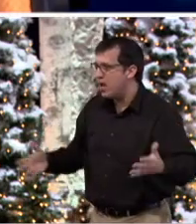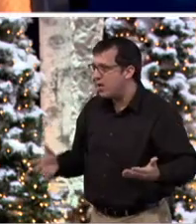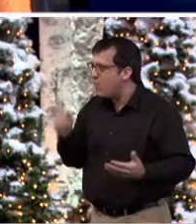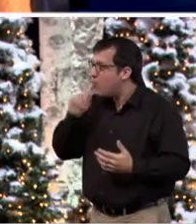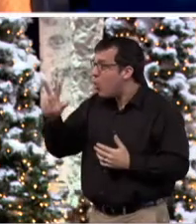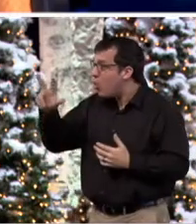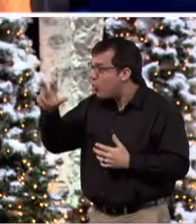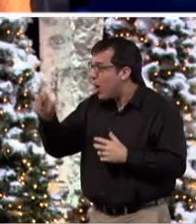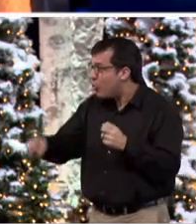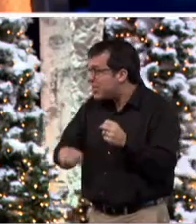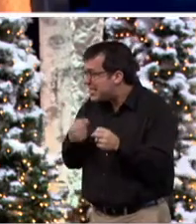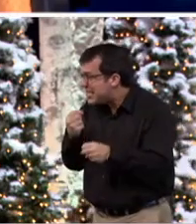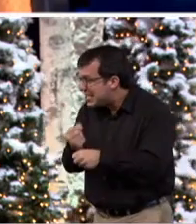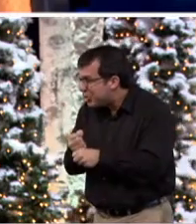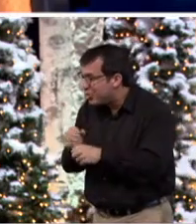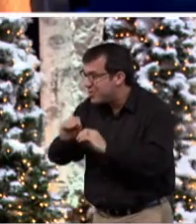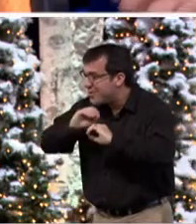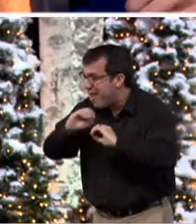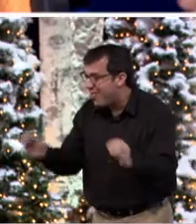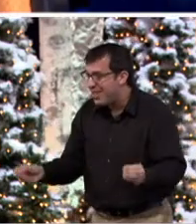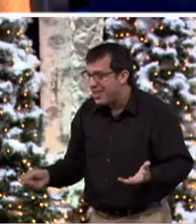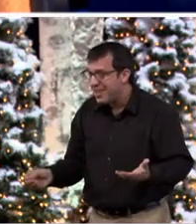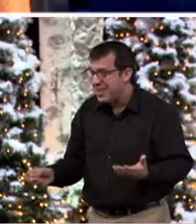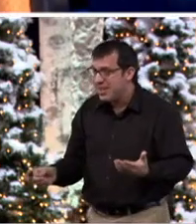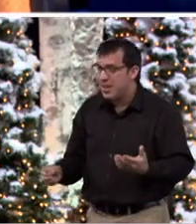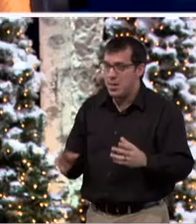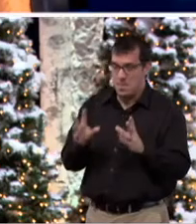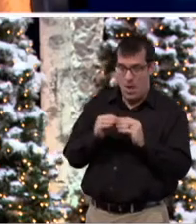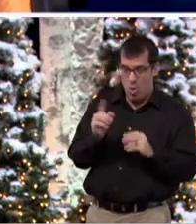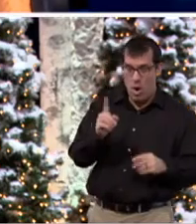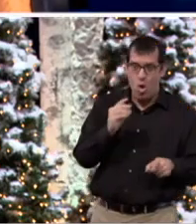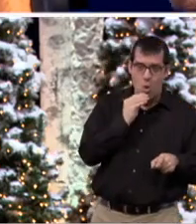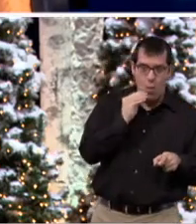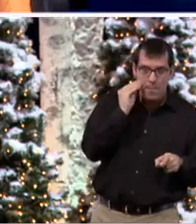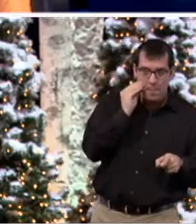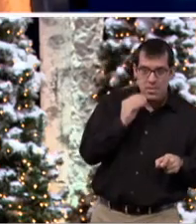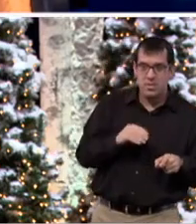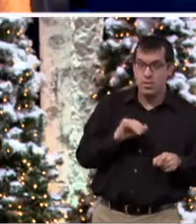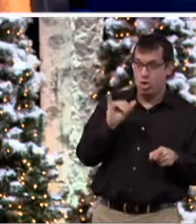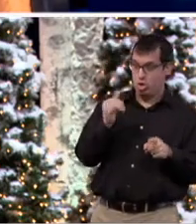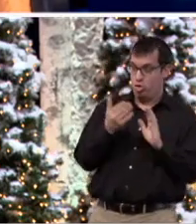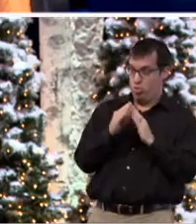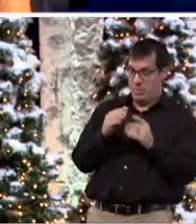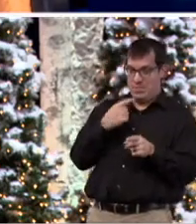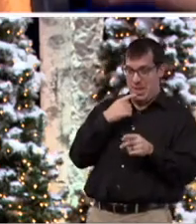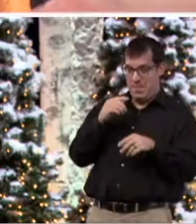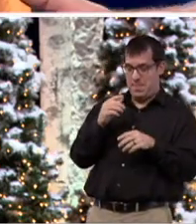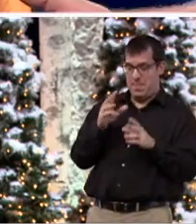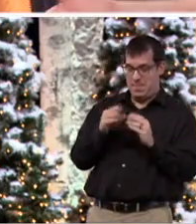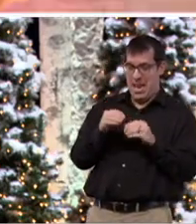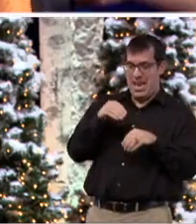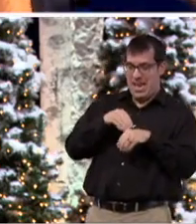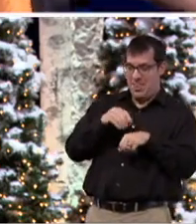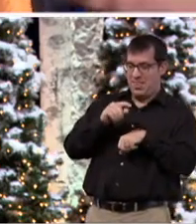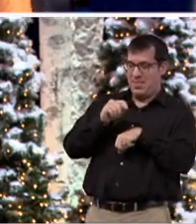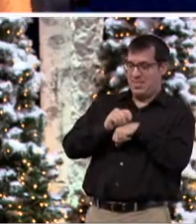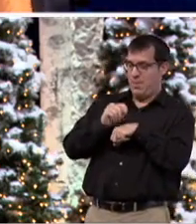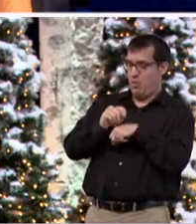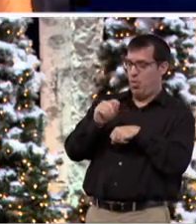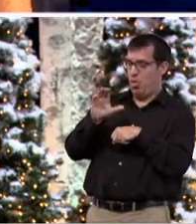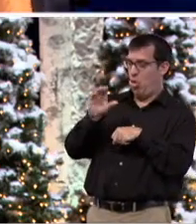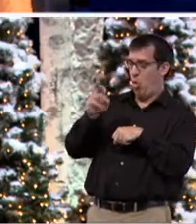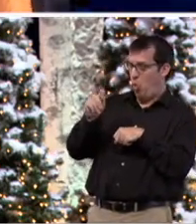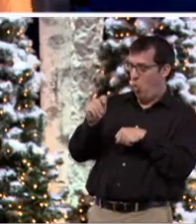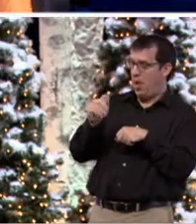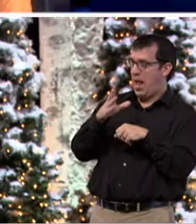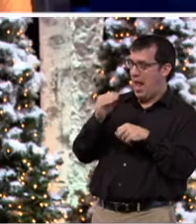years of the church. They met in homes in Jerusalem that says they met in the temple courts and from house